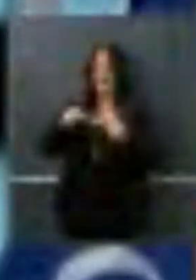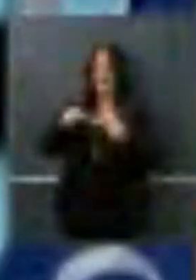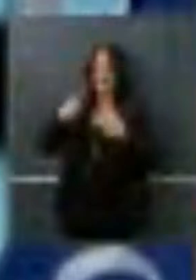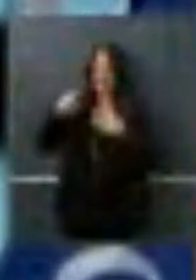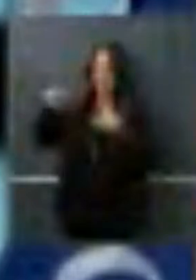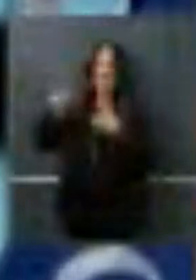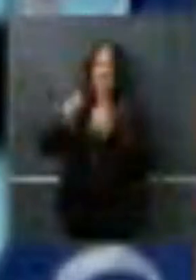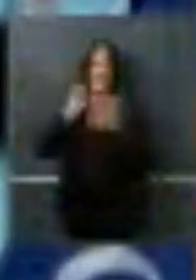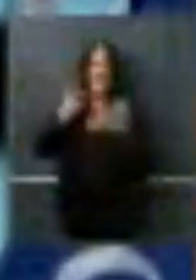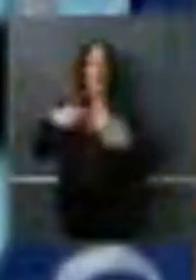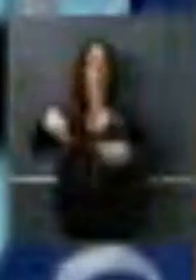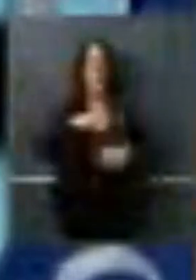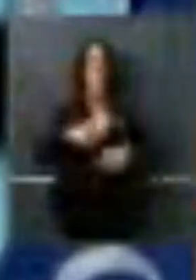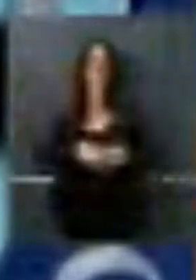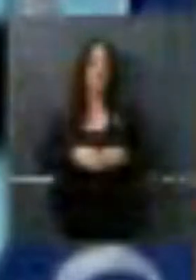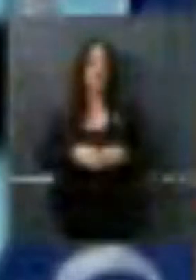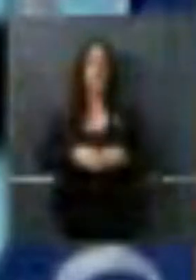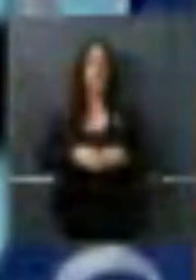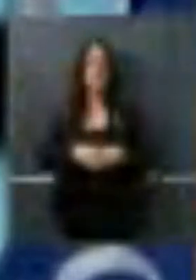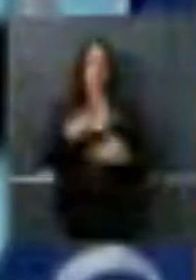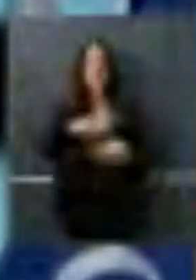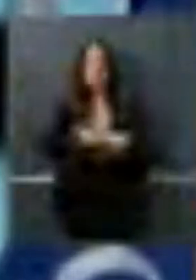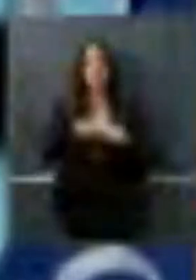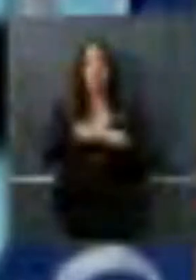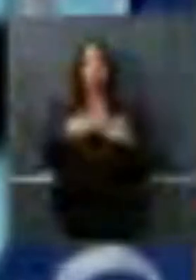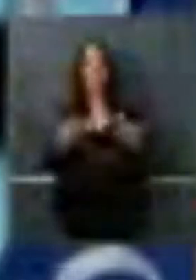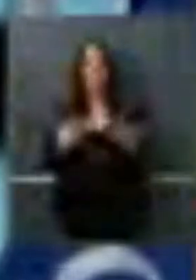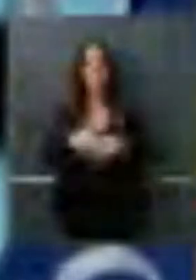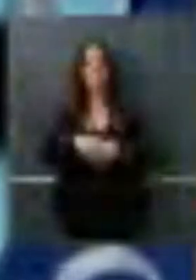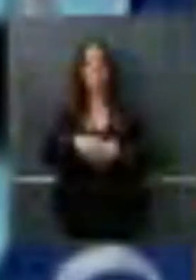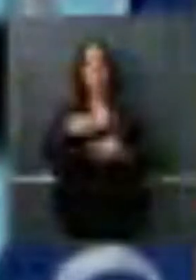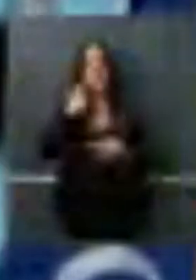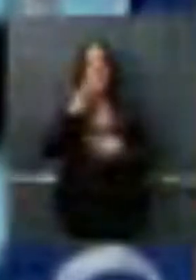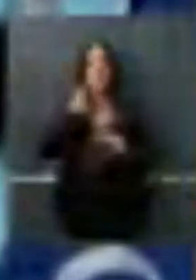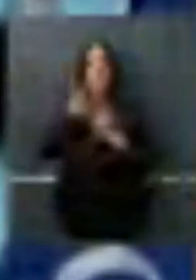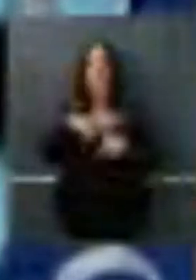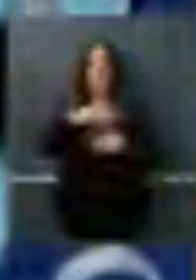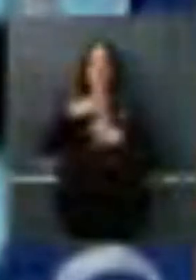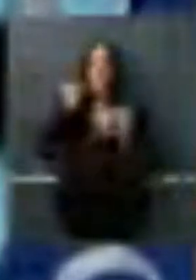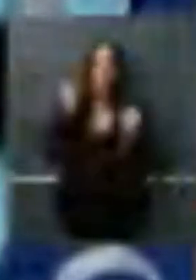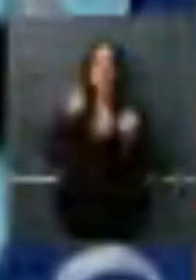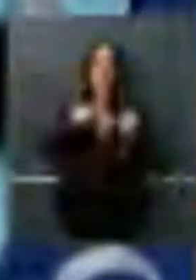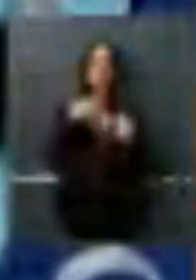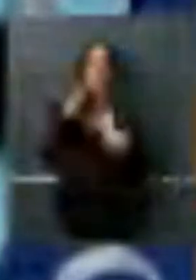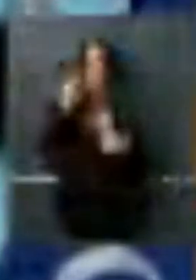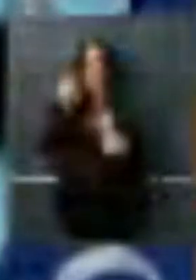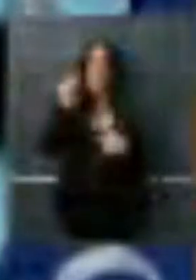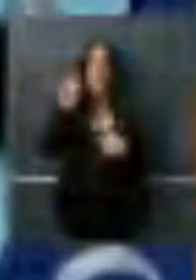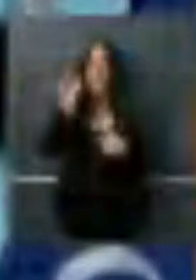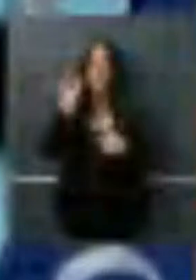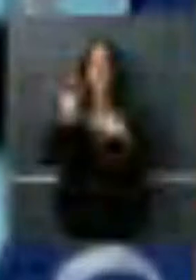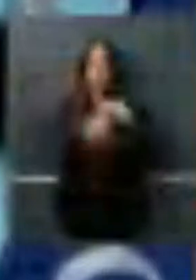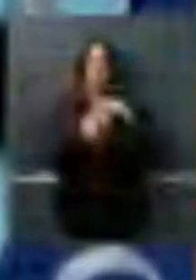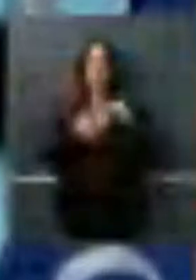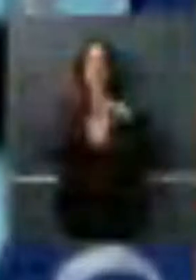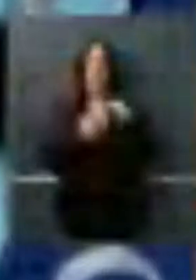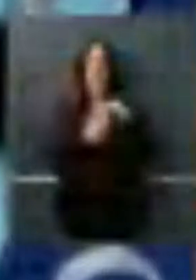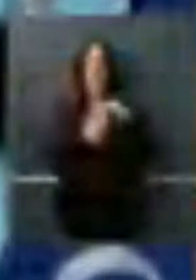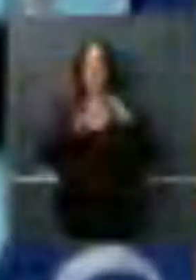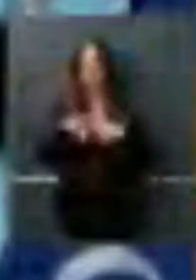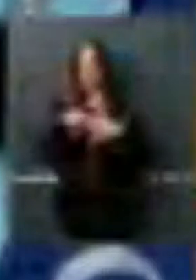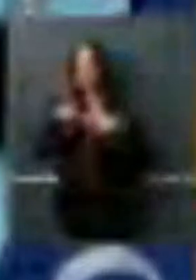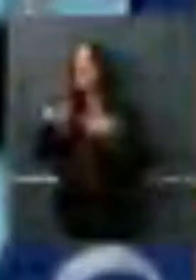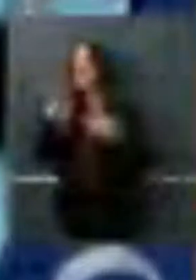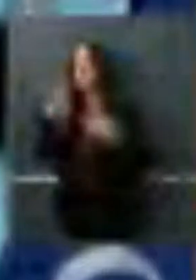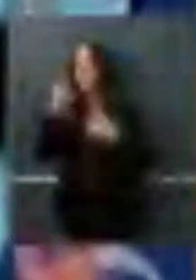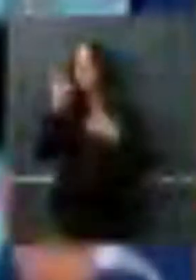what, I've had enough of this cabin fever. I'm moving on. It's a beautiful weekend. You know what, so be it if I get